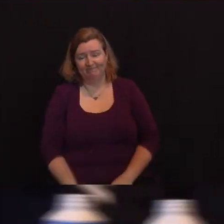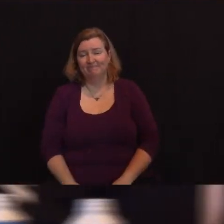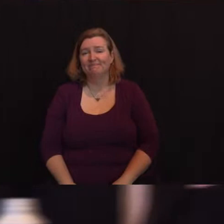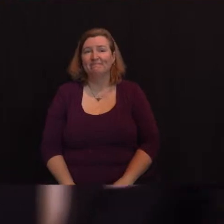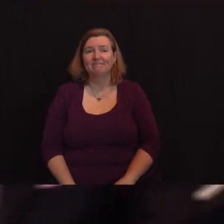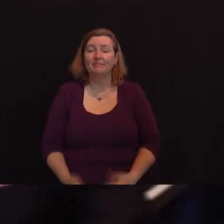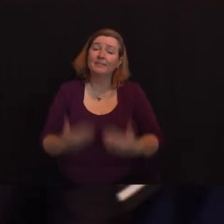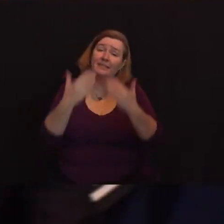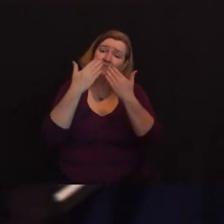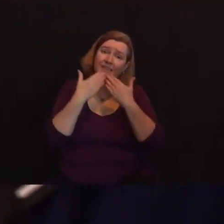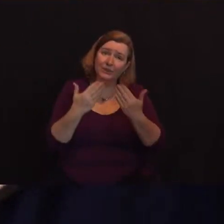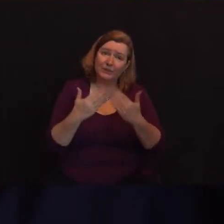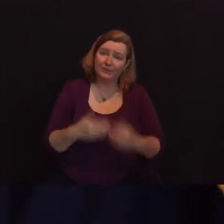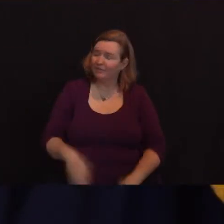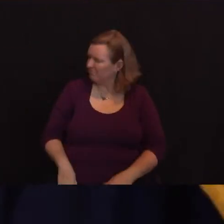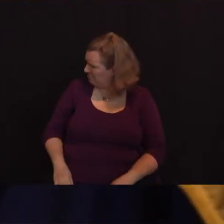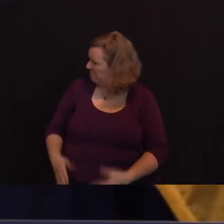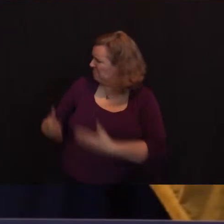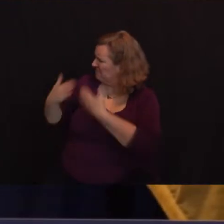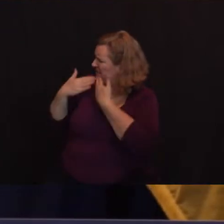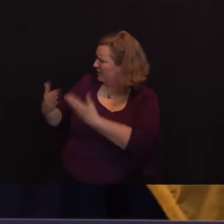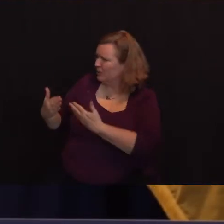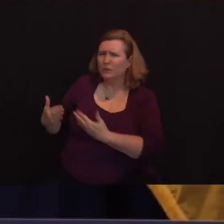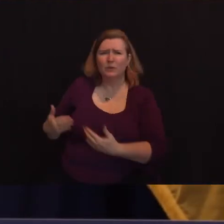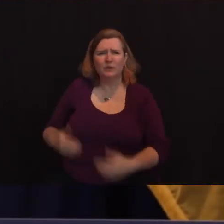Thank you. Judy, thank you.